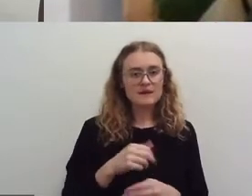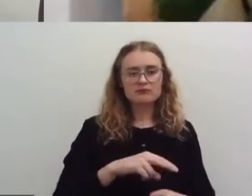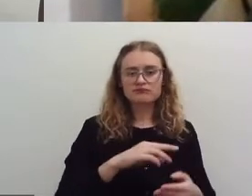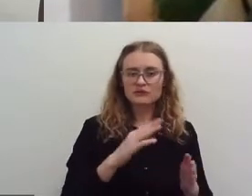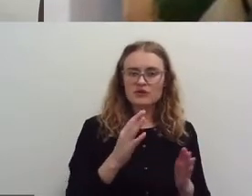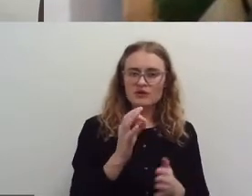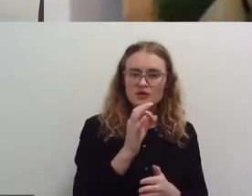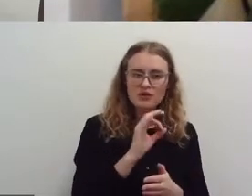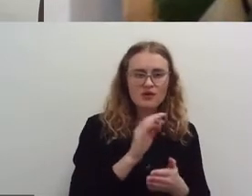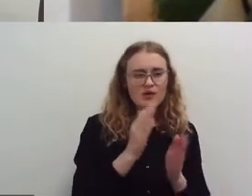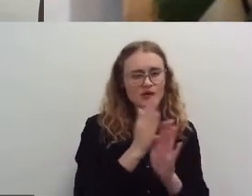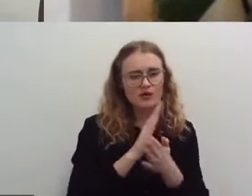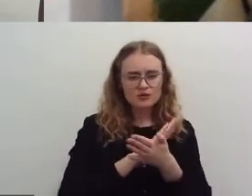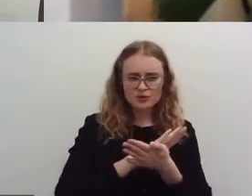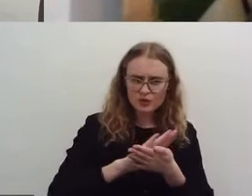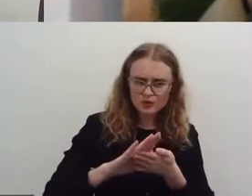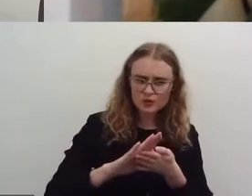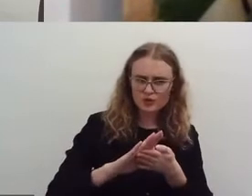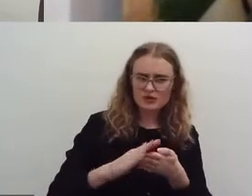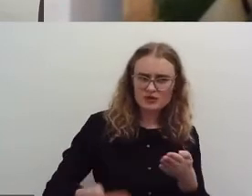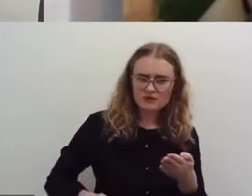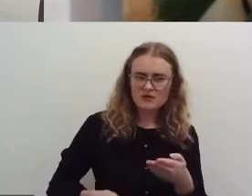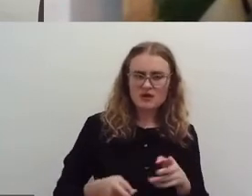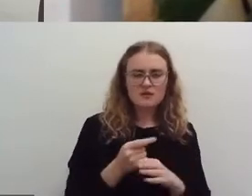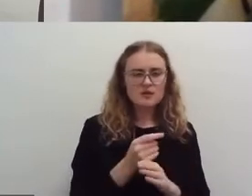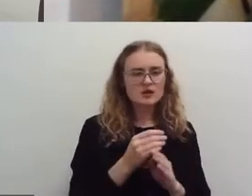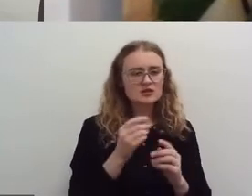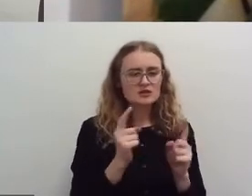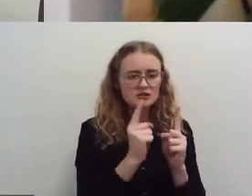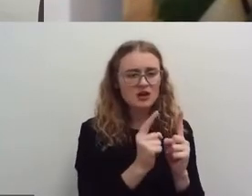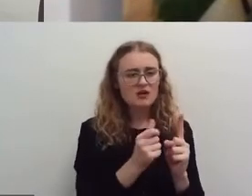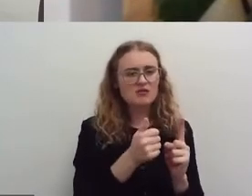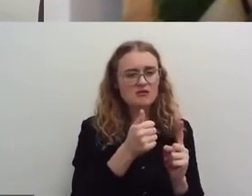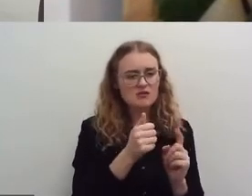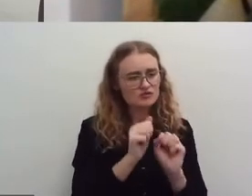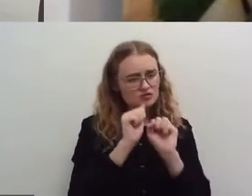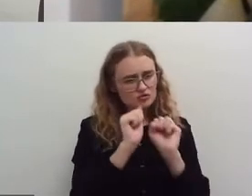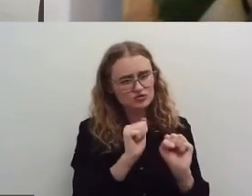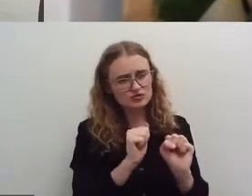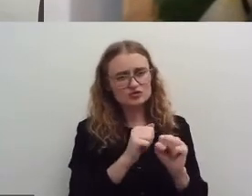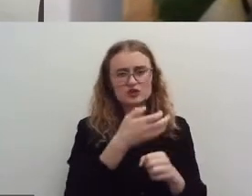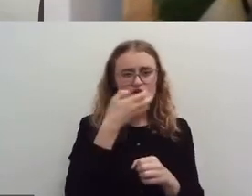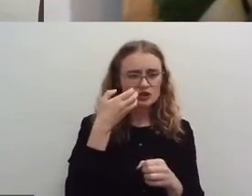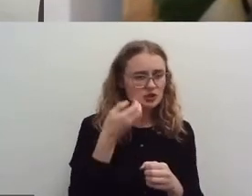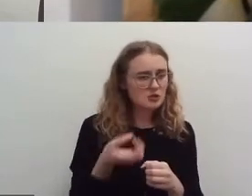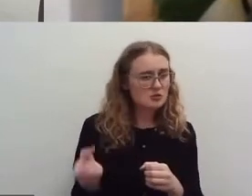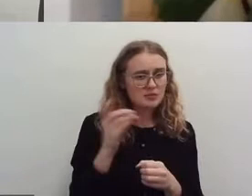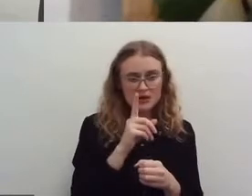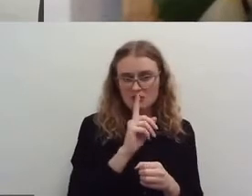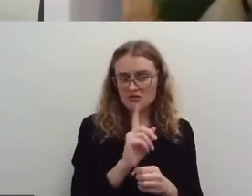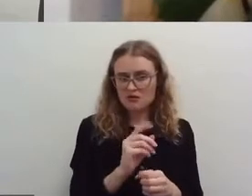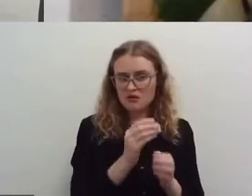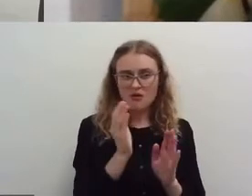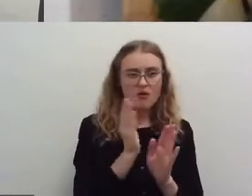is we need to make some drastic decisions. And that really needs some politicians who are not scared